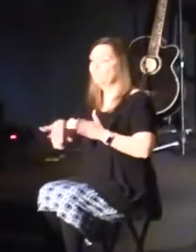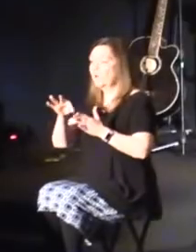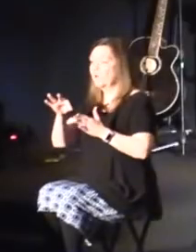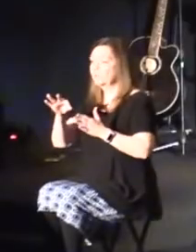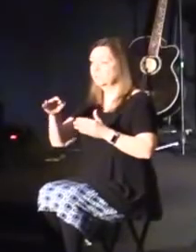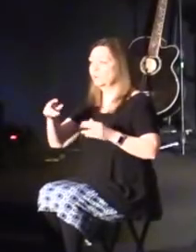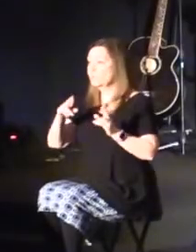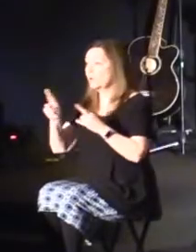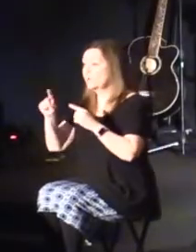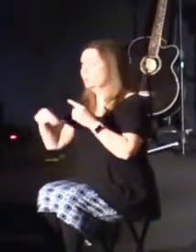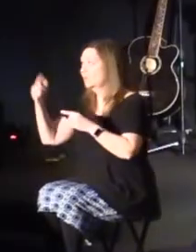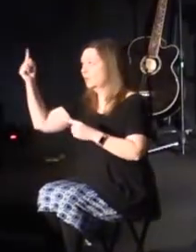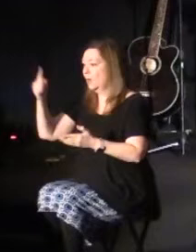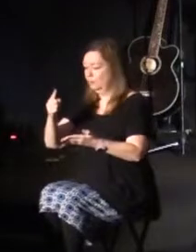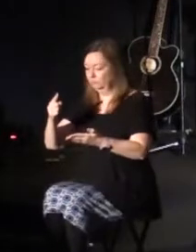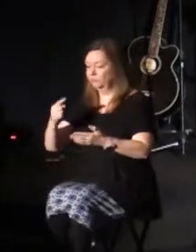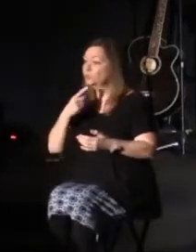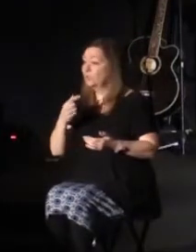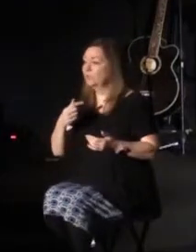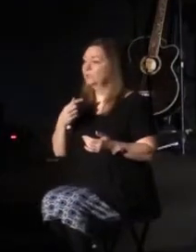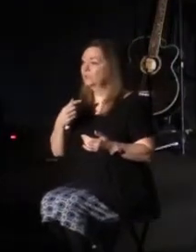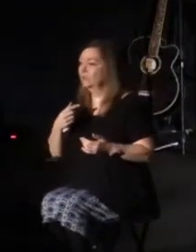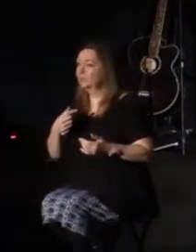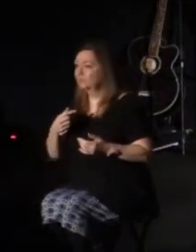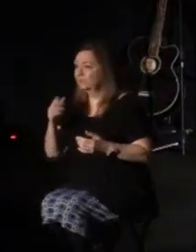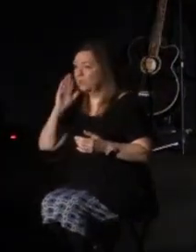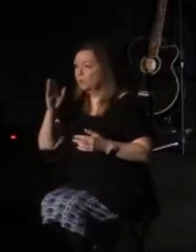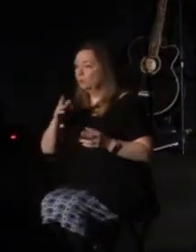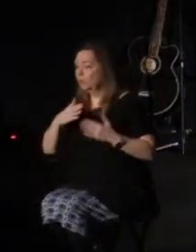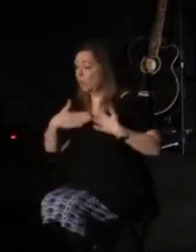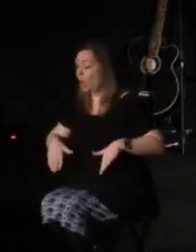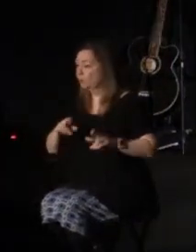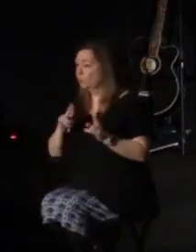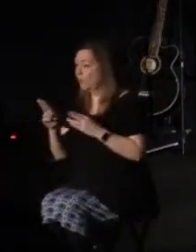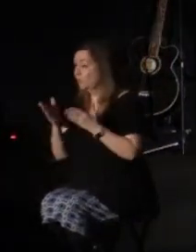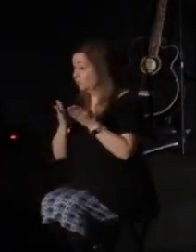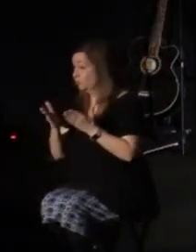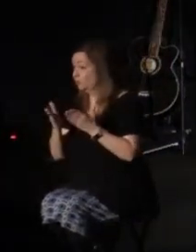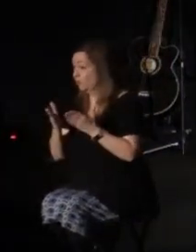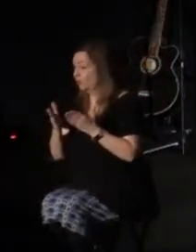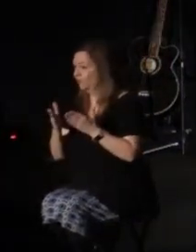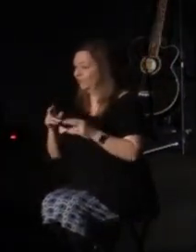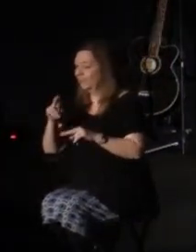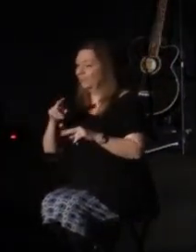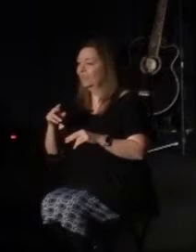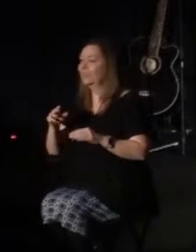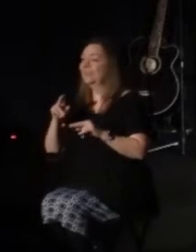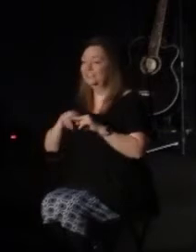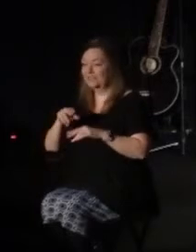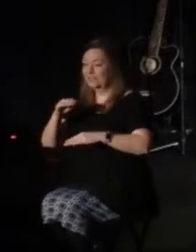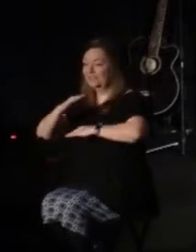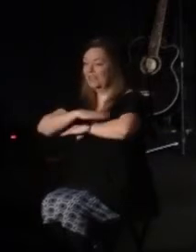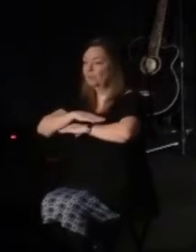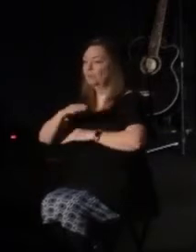comes. Truly I say unto you that he will gird himself to serve and have them recline at the table, and